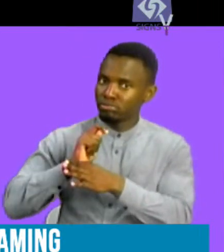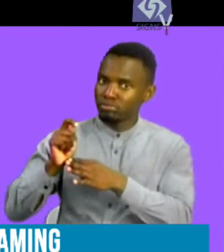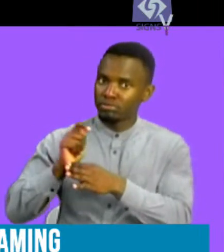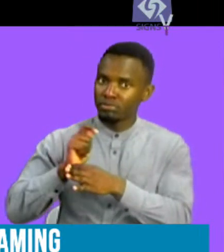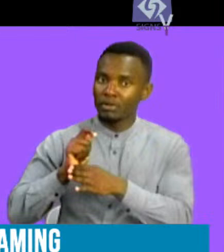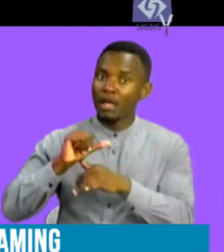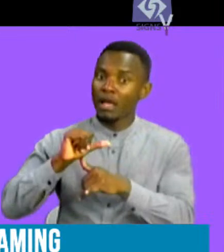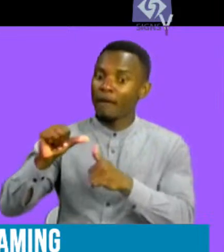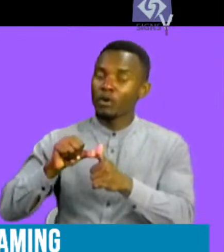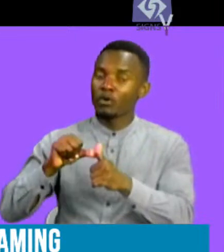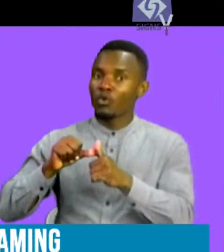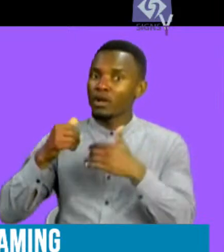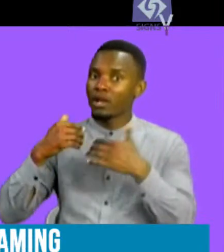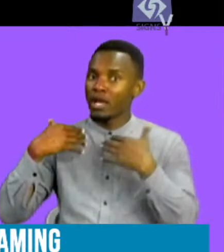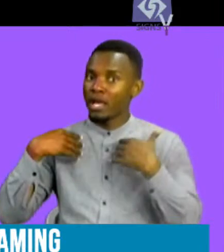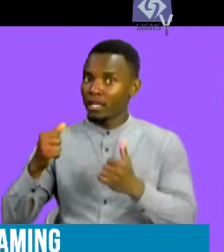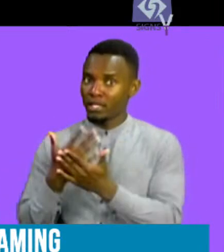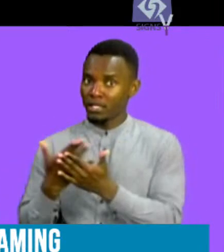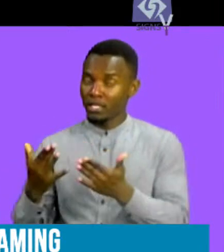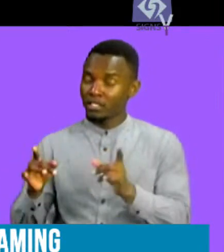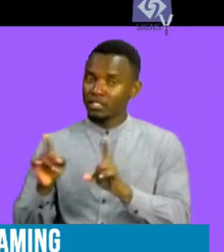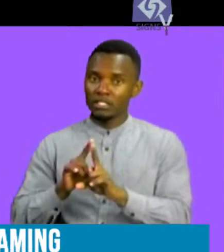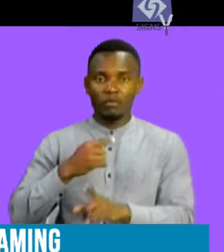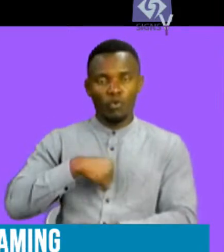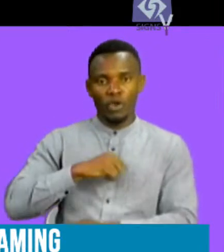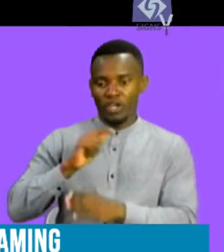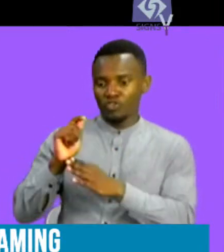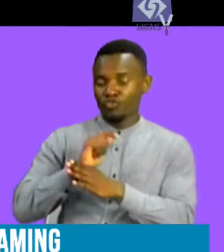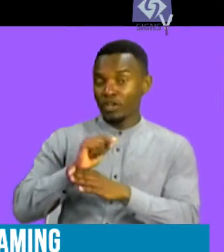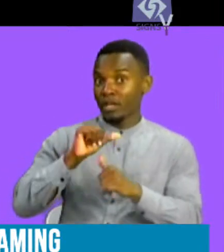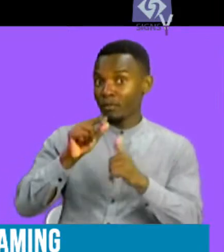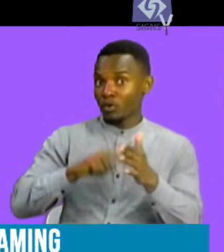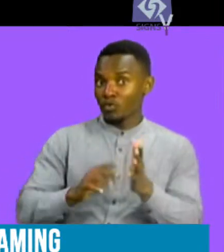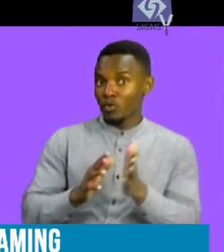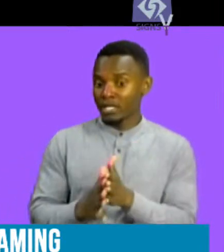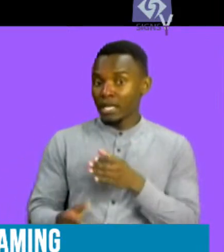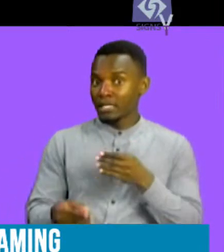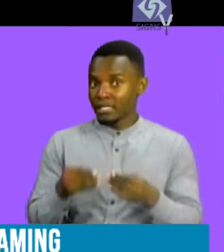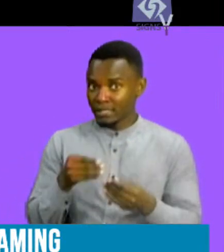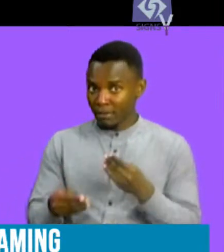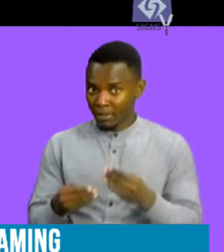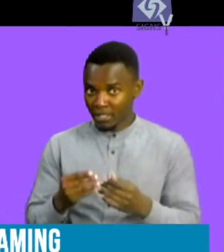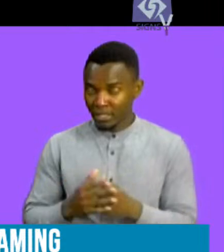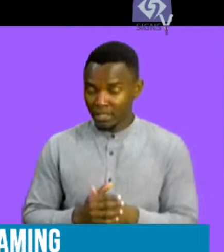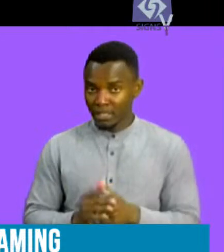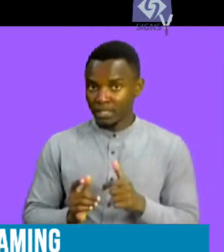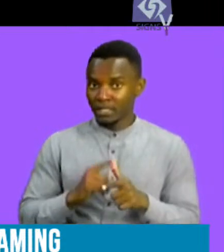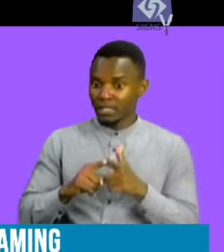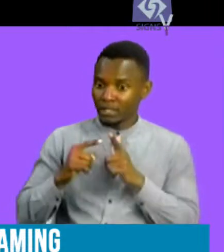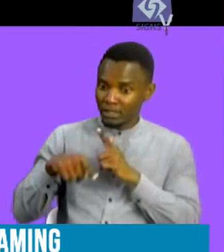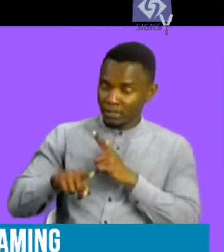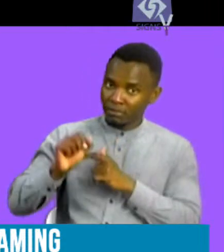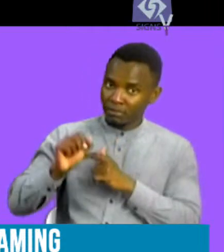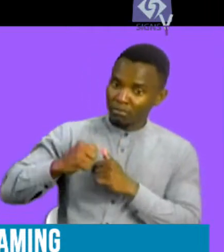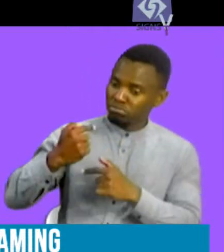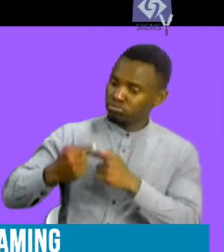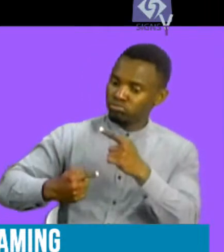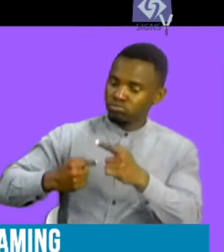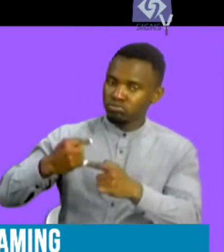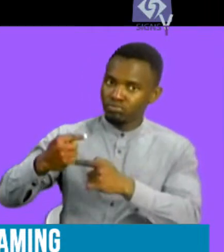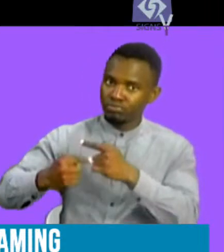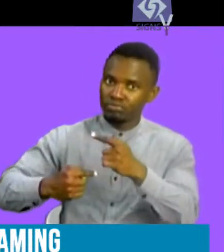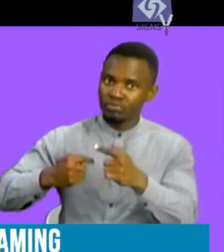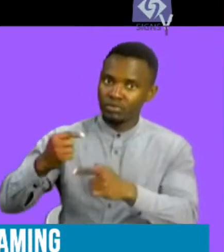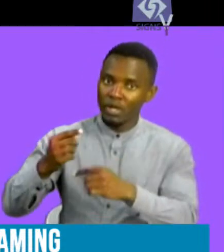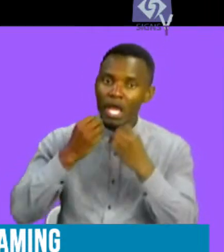we have come in to train them on issues of disability, and so that they can continuously pass messages